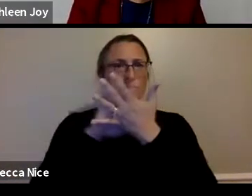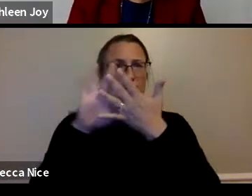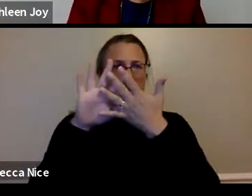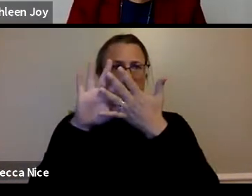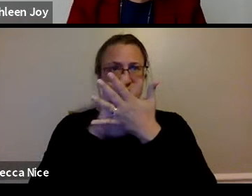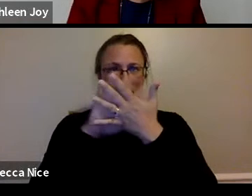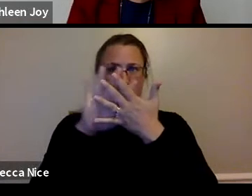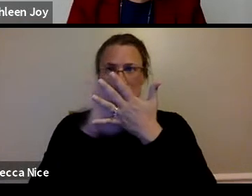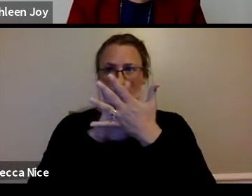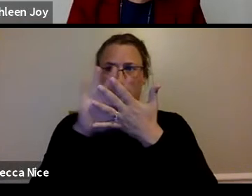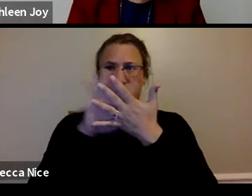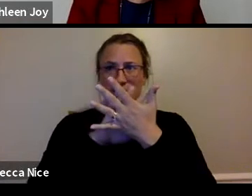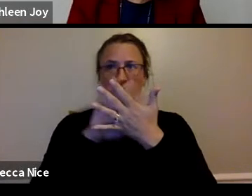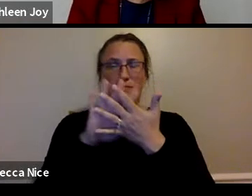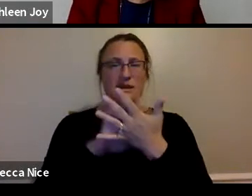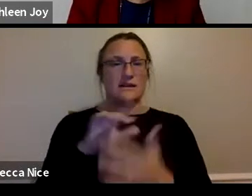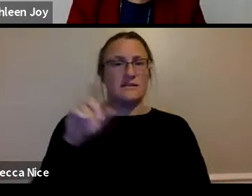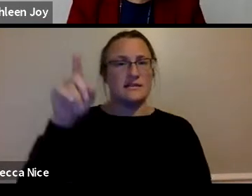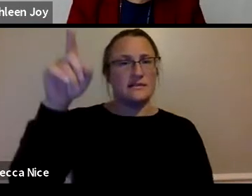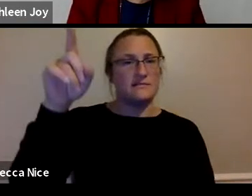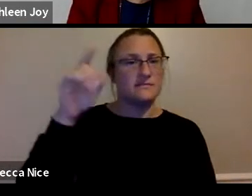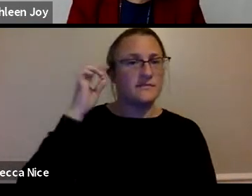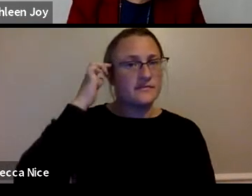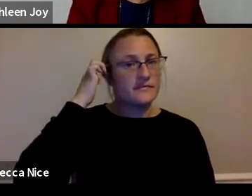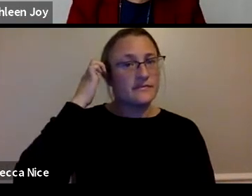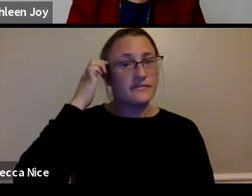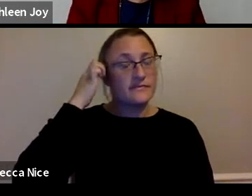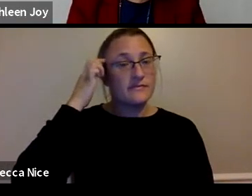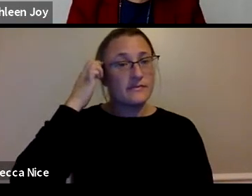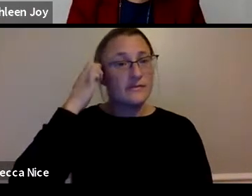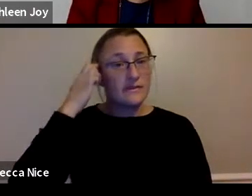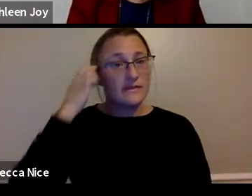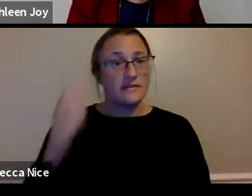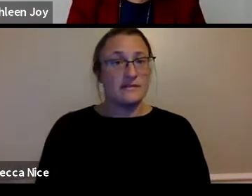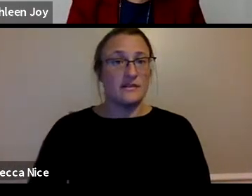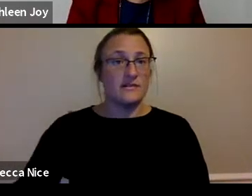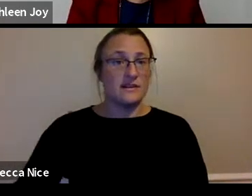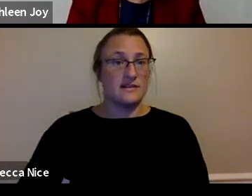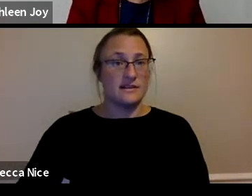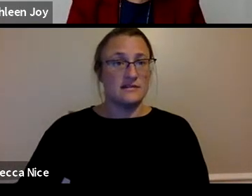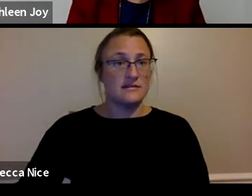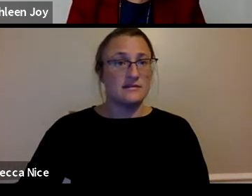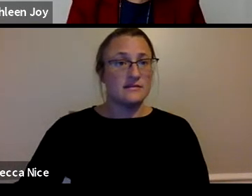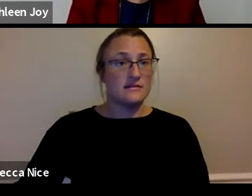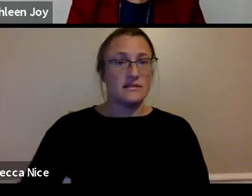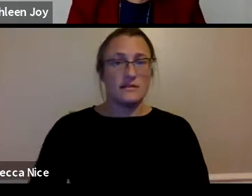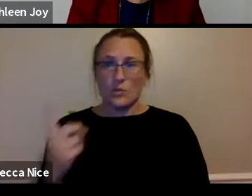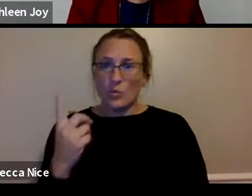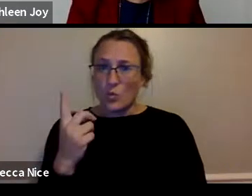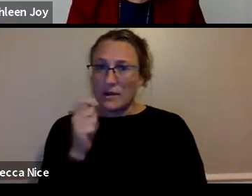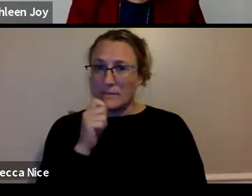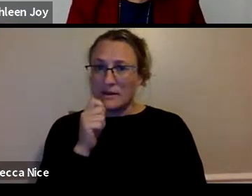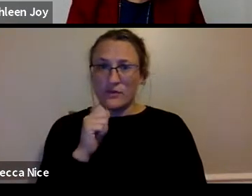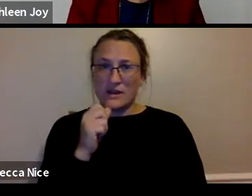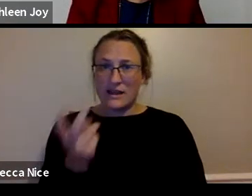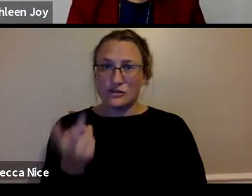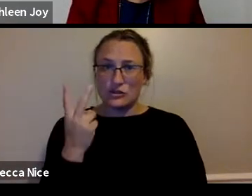Wow, we're getting some really bad feedback. Make sure you have only one microphone on.